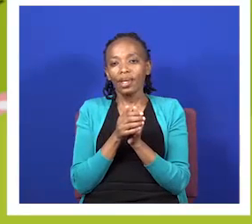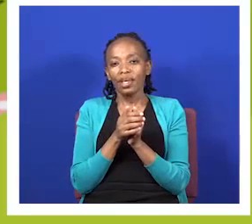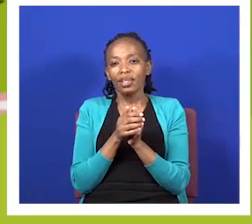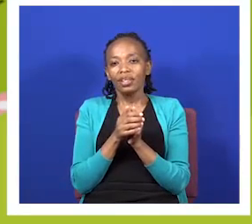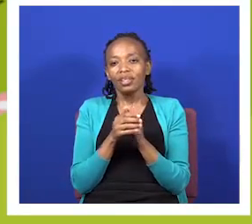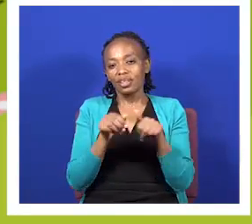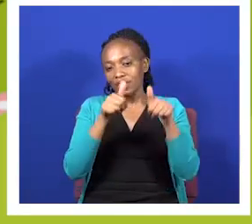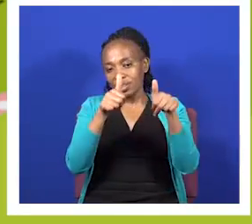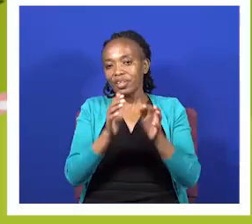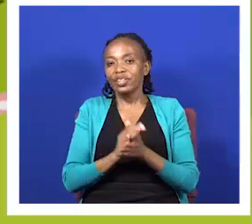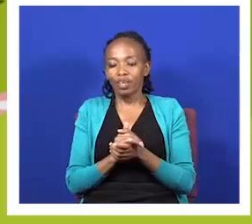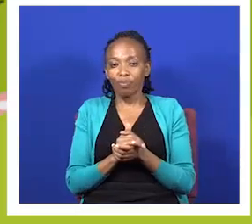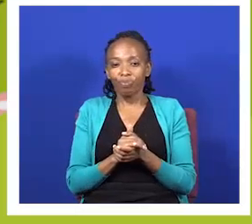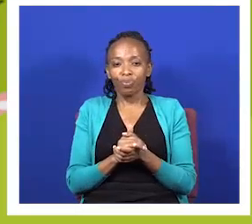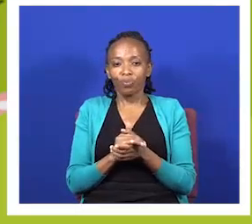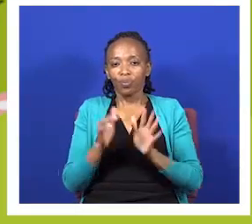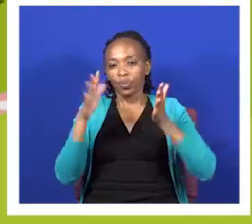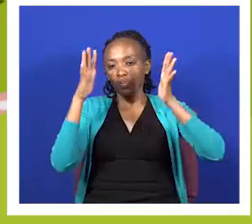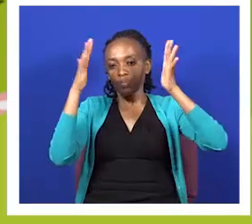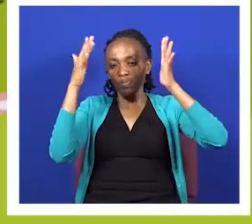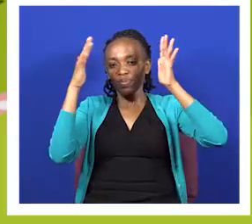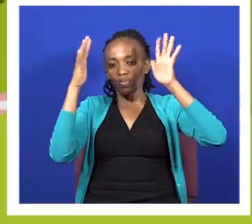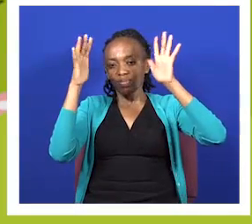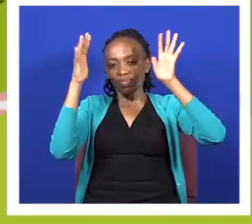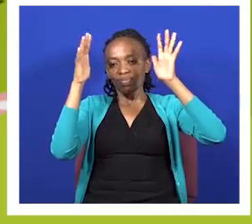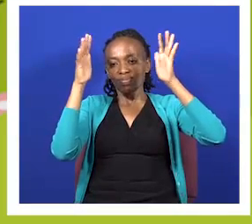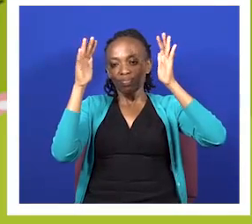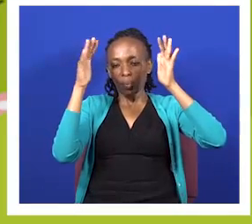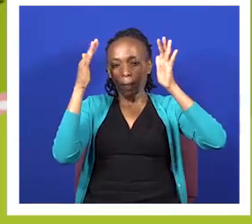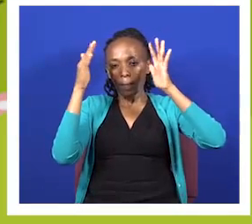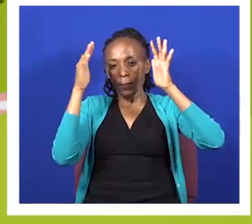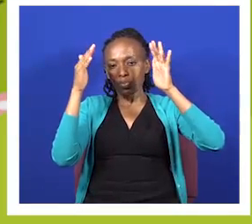1, 2, 3, cheers. Again,